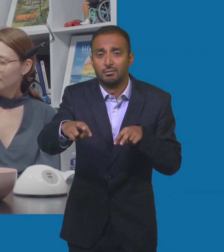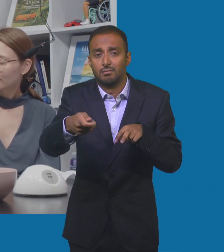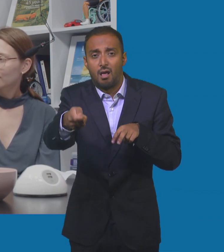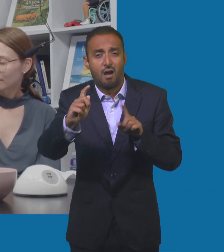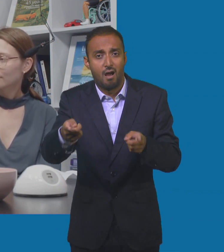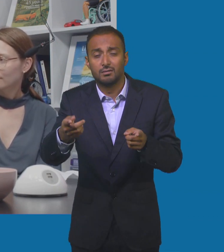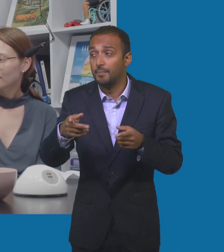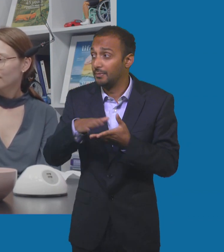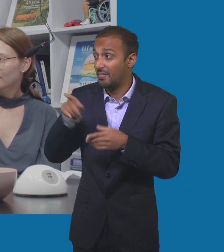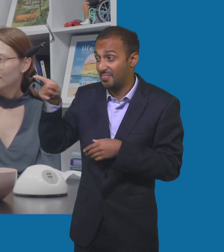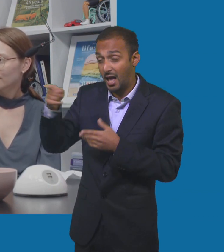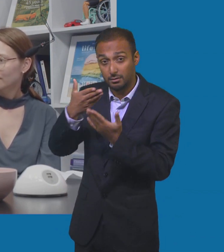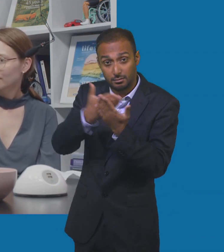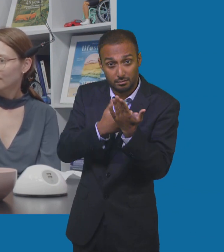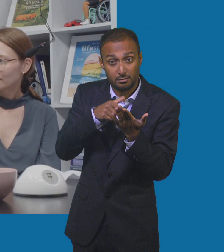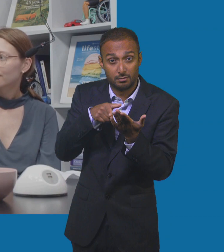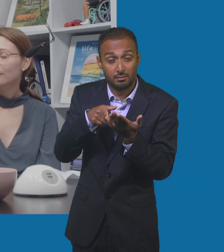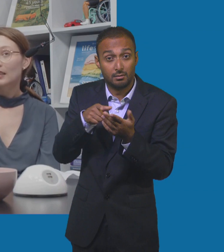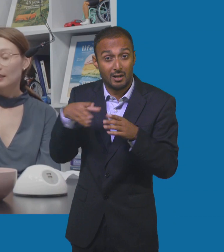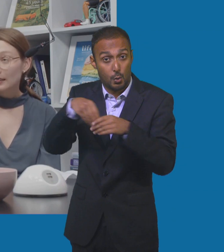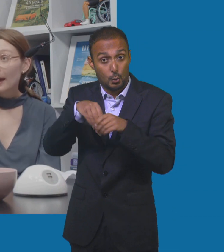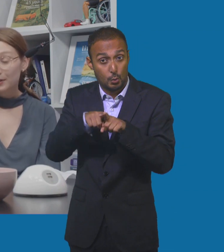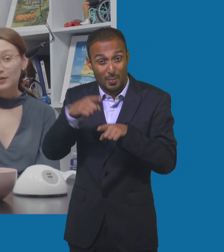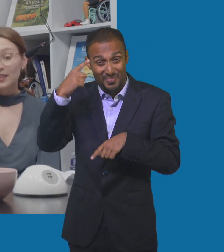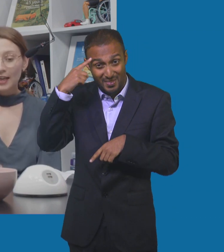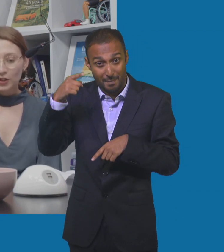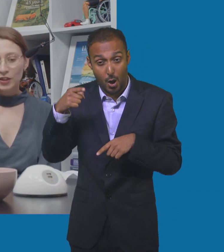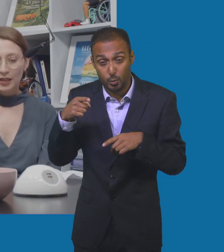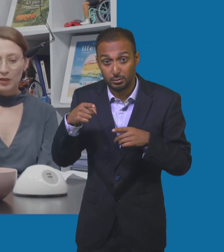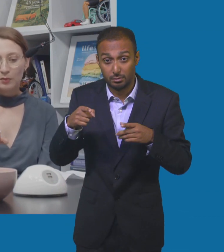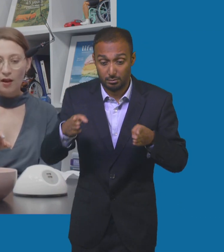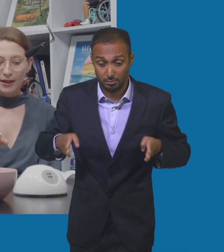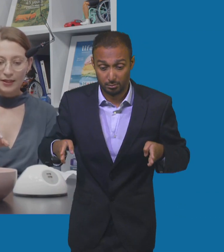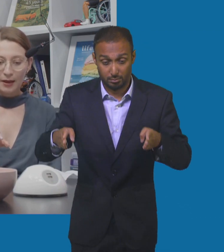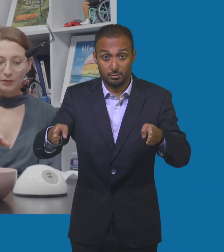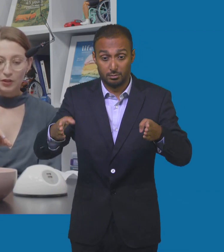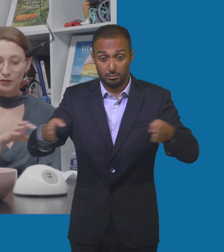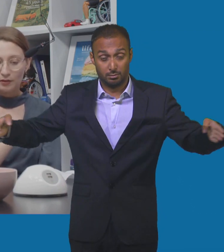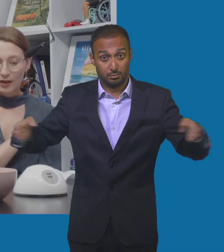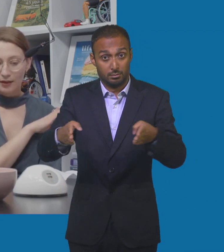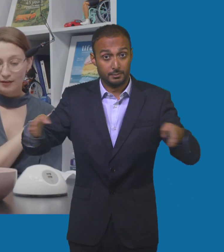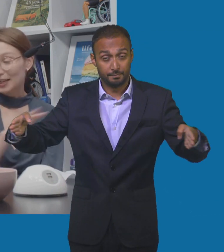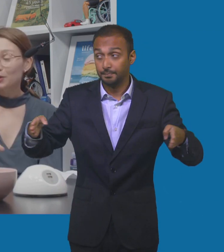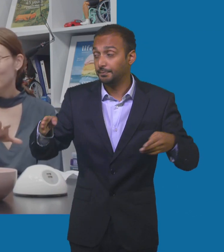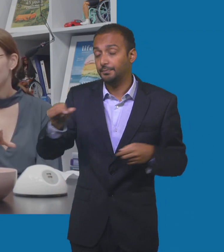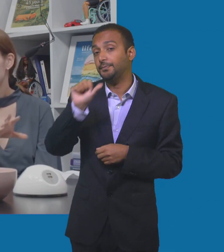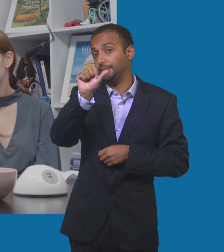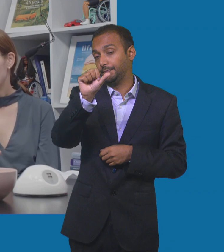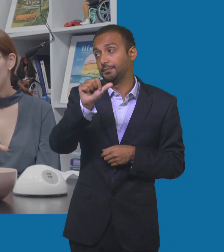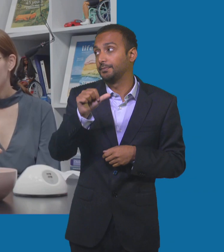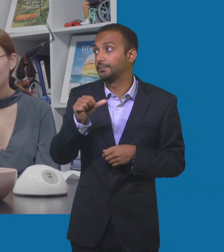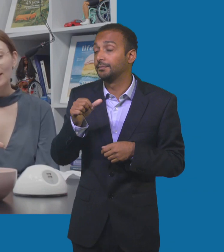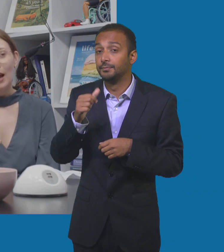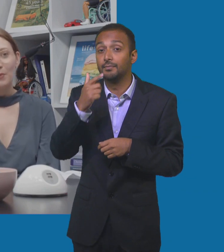this includes, like the actual thinking about the actual size of the bays? Yes, around? The standard can be applied to a